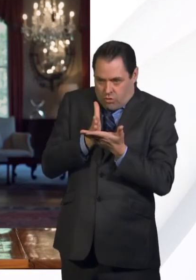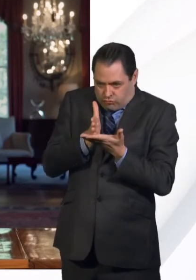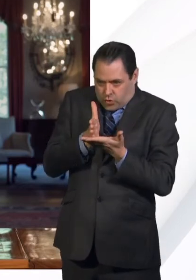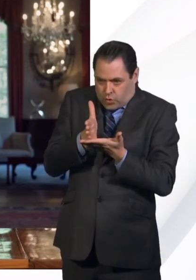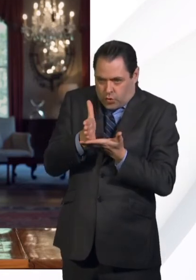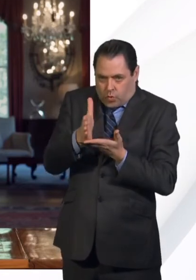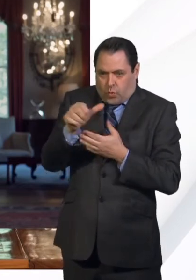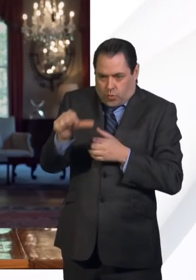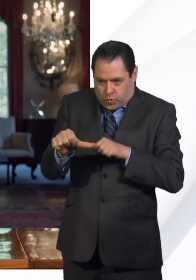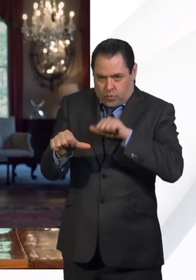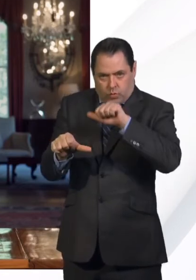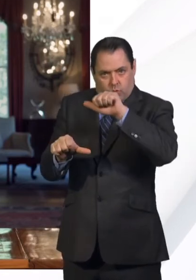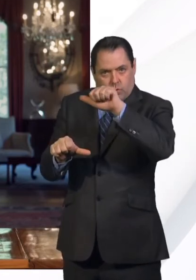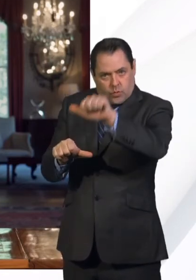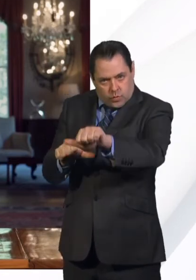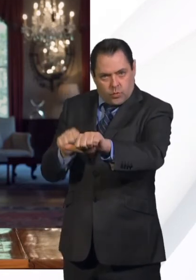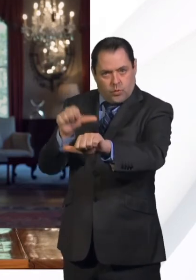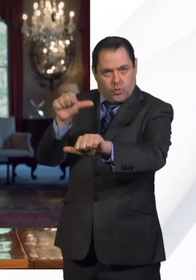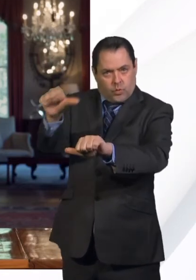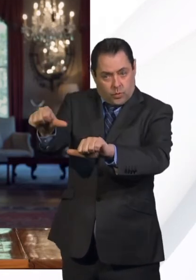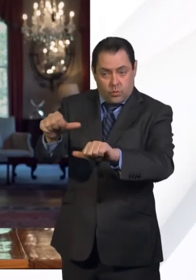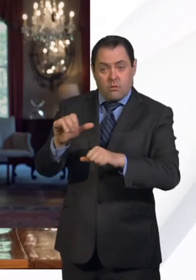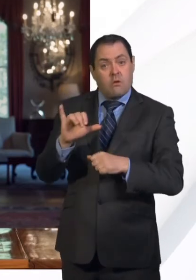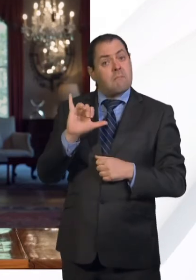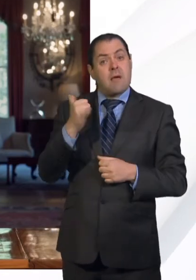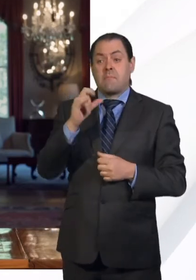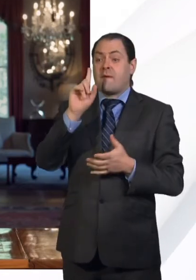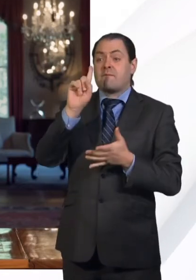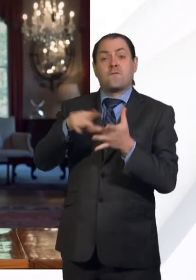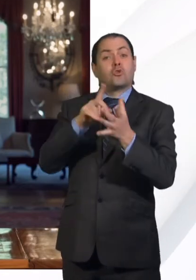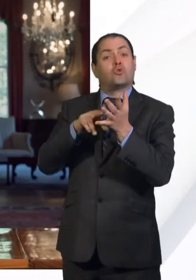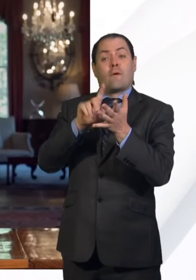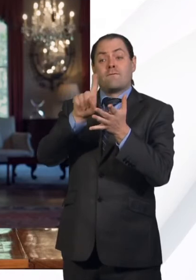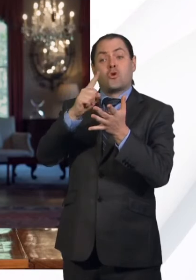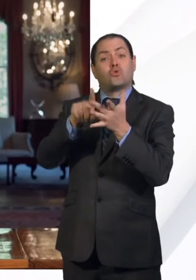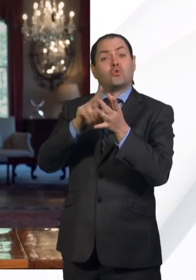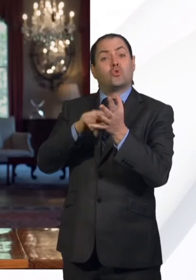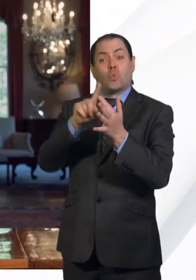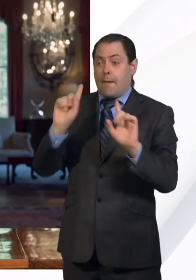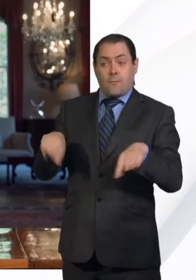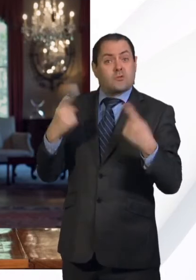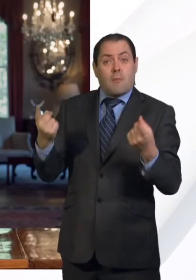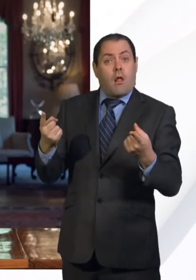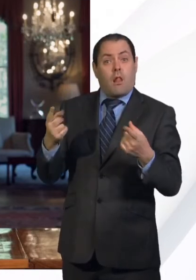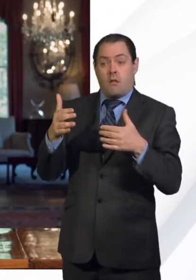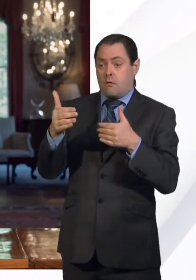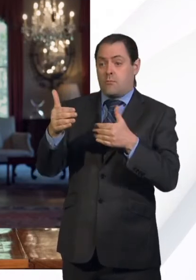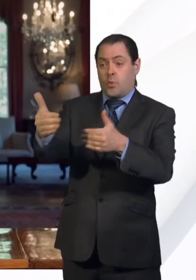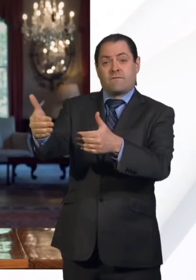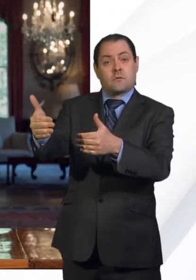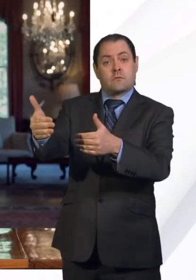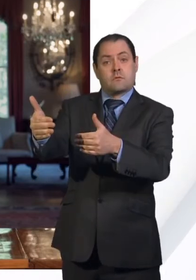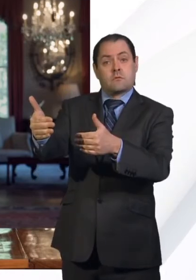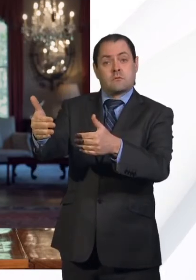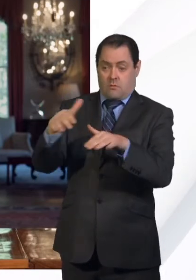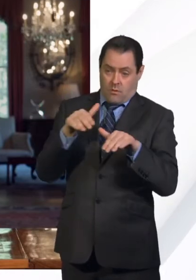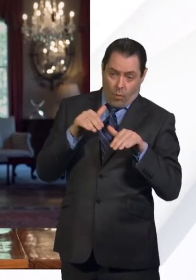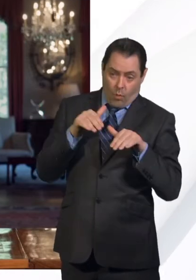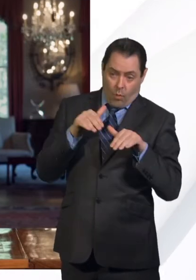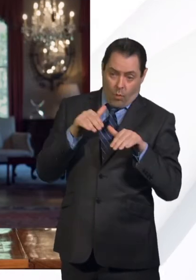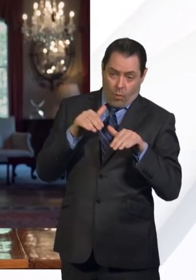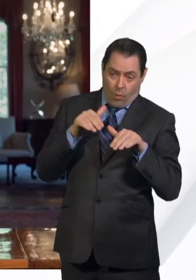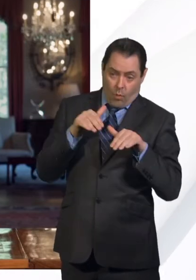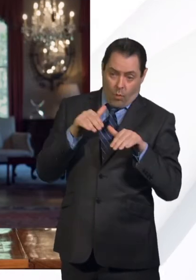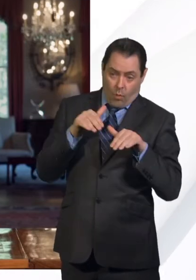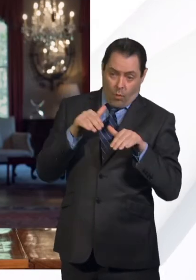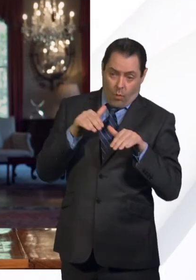And if we can't do it by those dates, and if the alert level won't allow it, we will simply wait and go on until